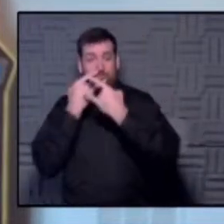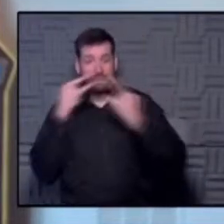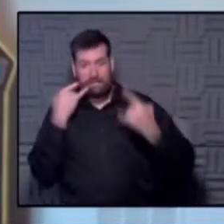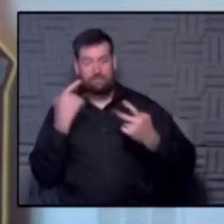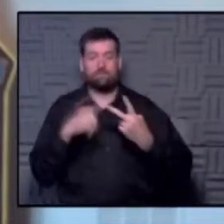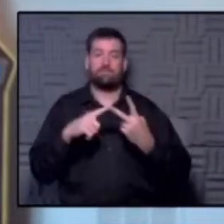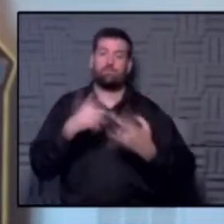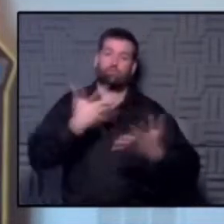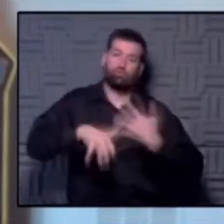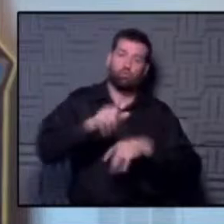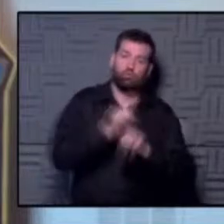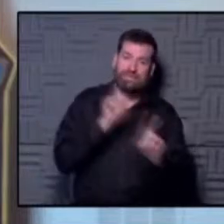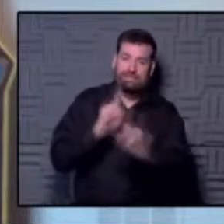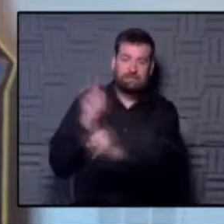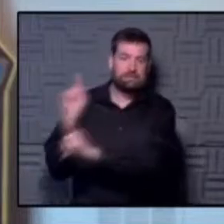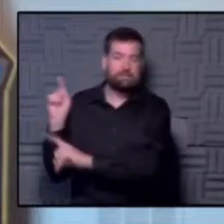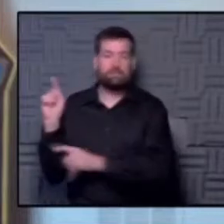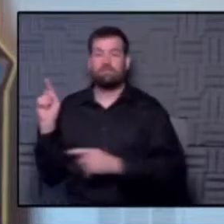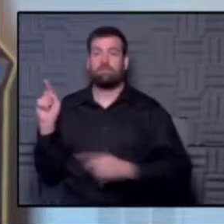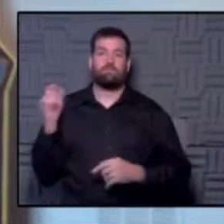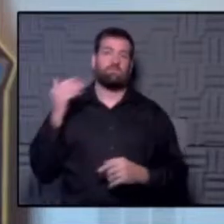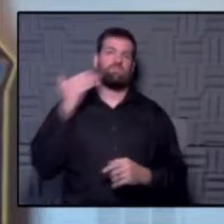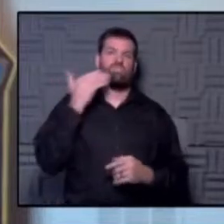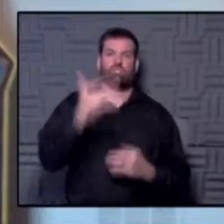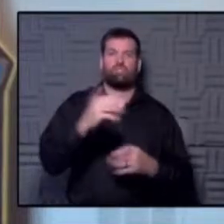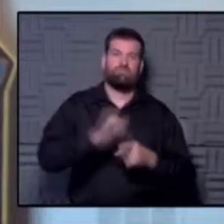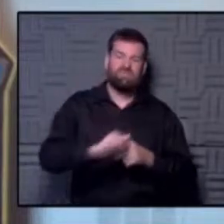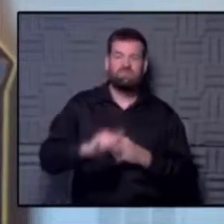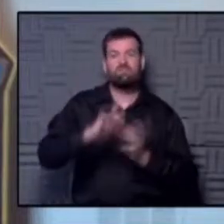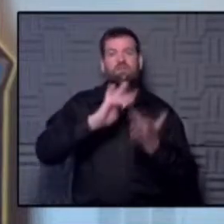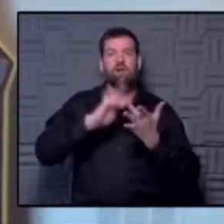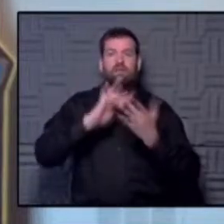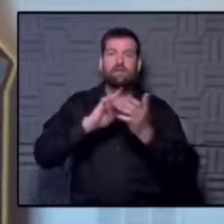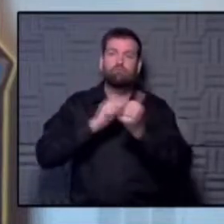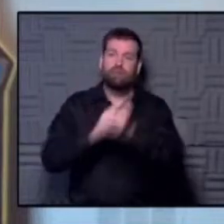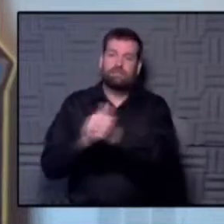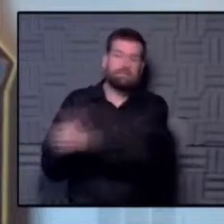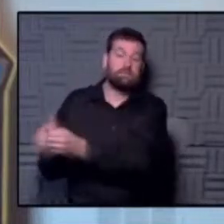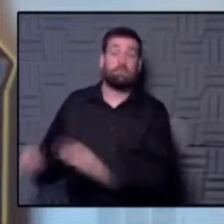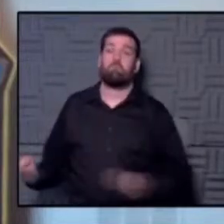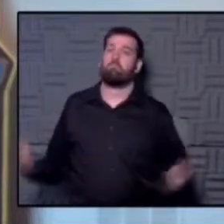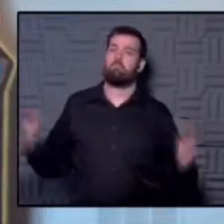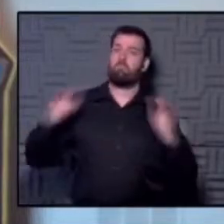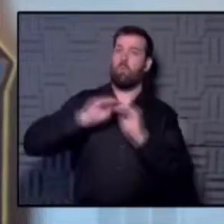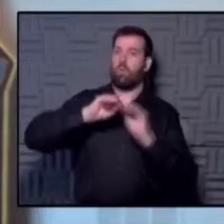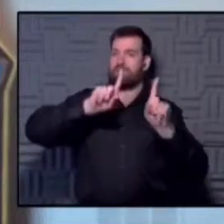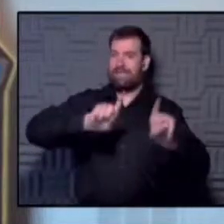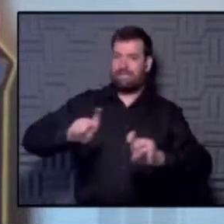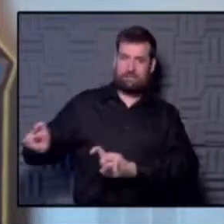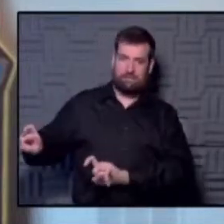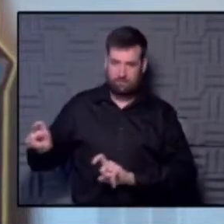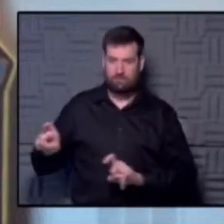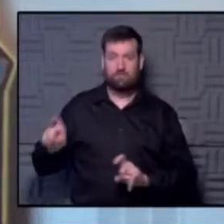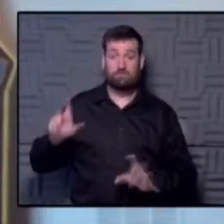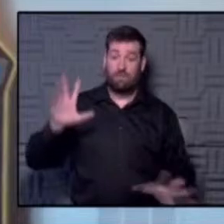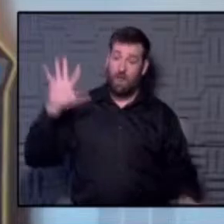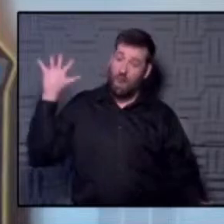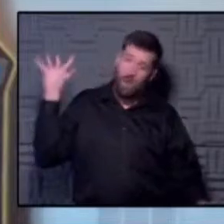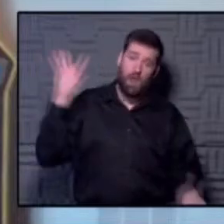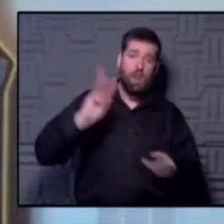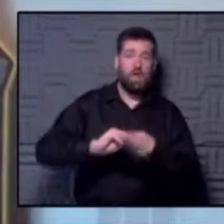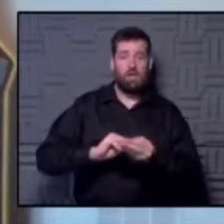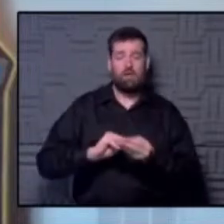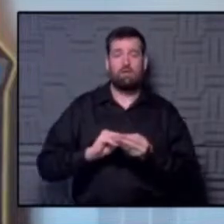social distancing, and good practices, contact tracing, and more testing, all of that combined